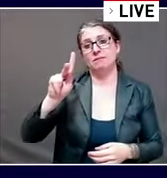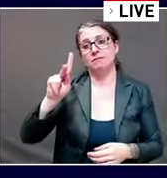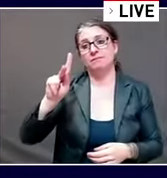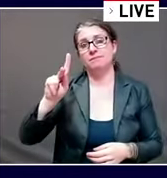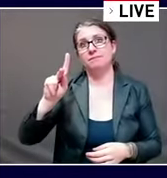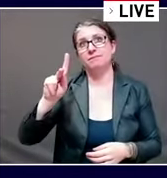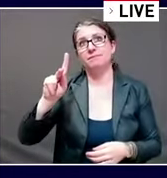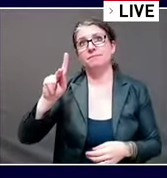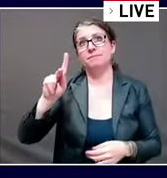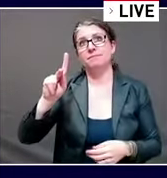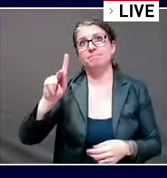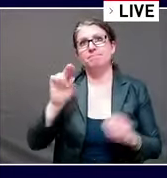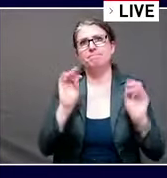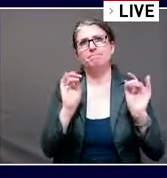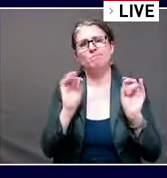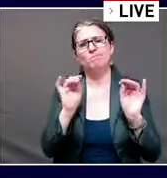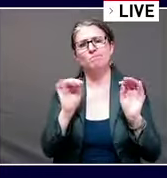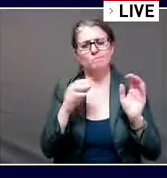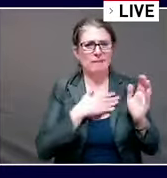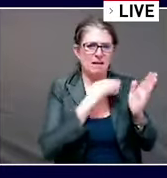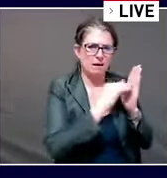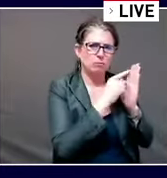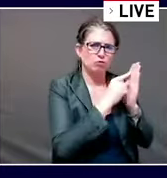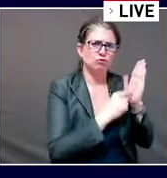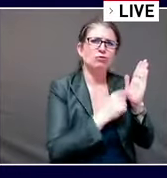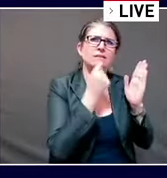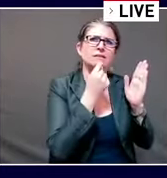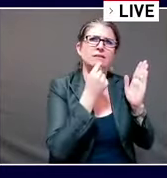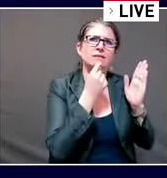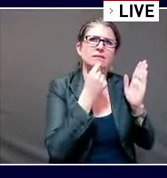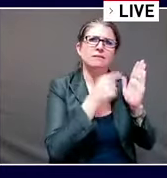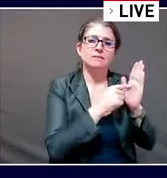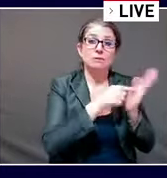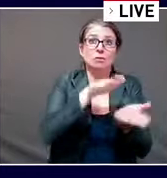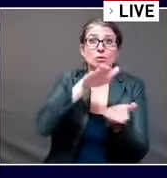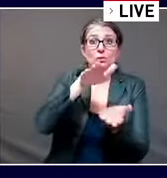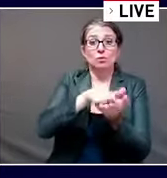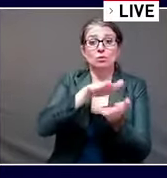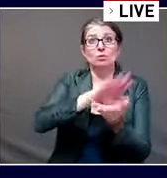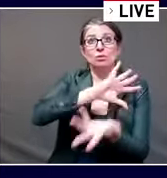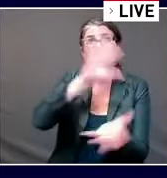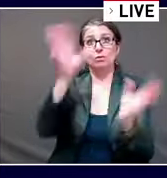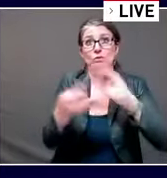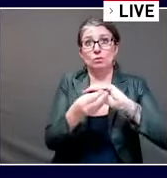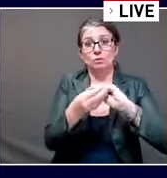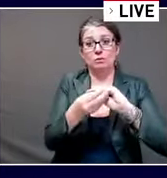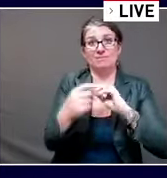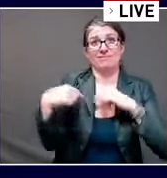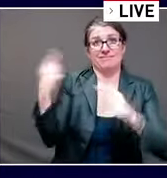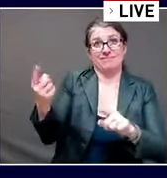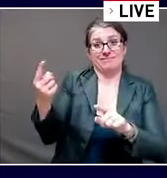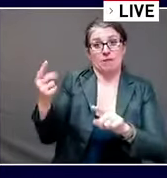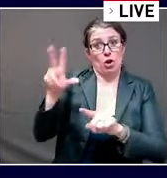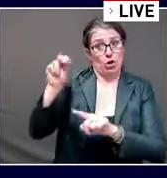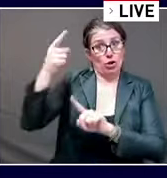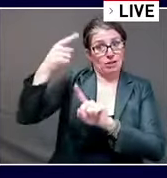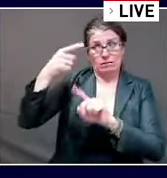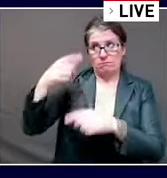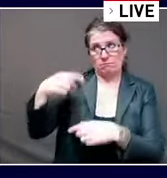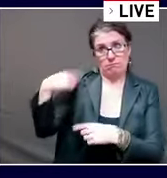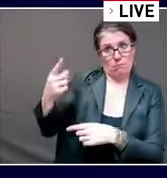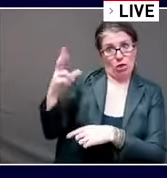it 212 cases associated with schools in the last 30 days? Is that right? 212? You